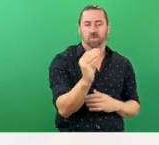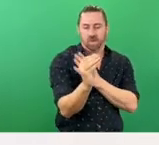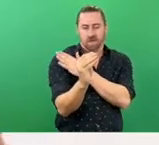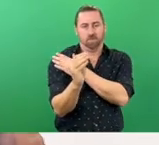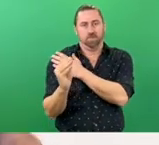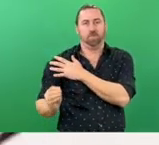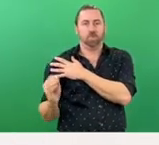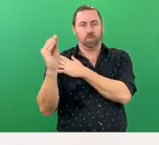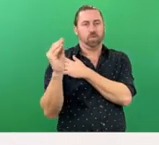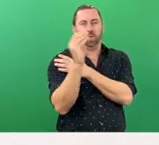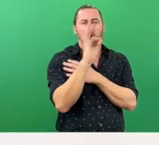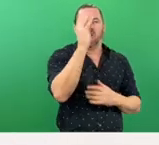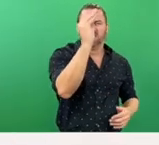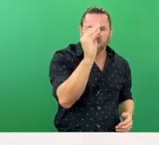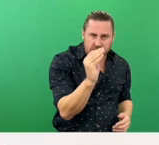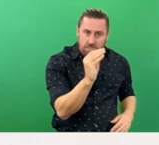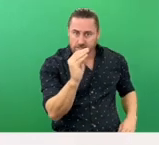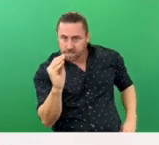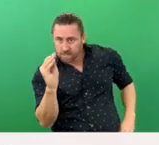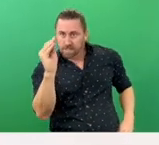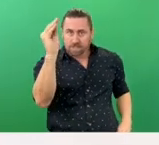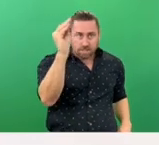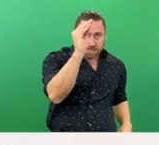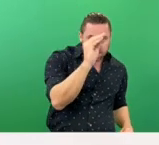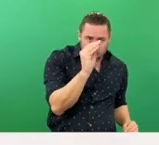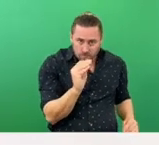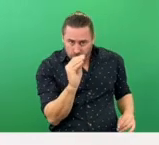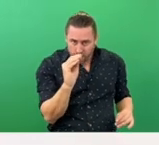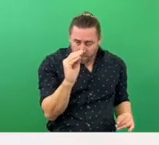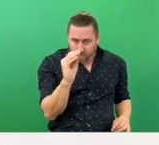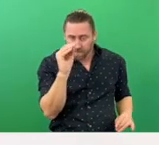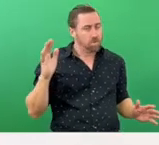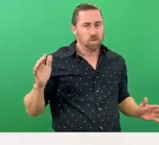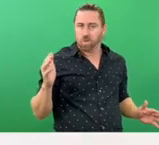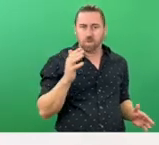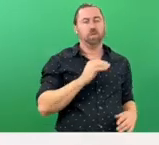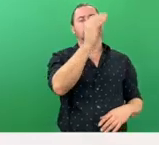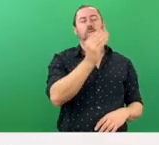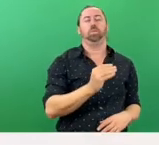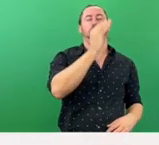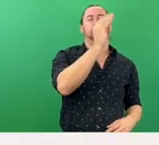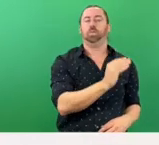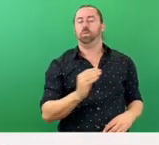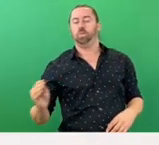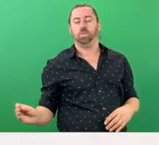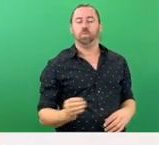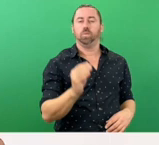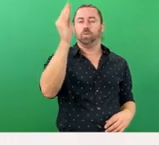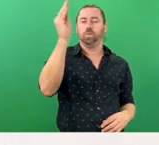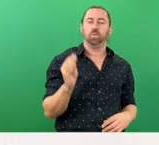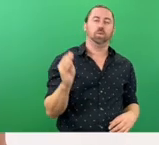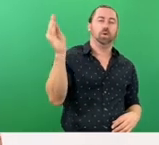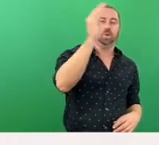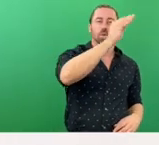like this, quick and loose. Again, don't get wrapped up in working really small details, all right? And let's all do that. Let's